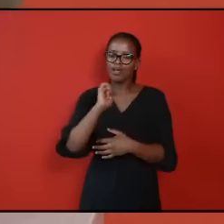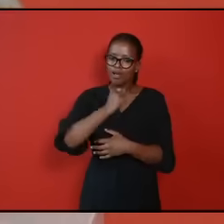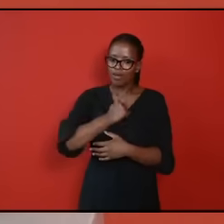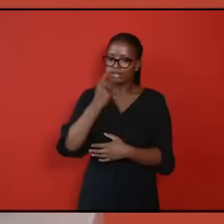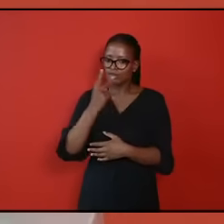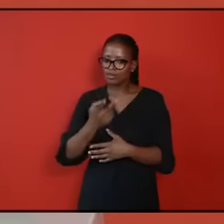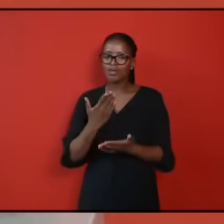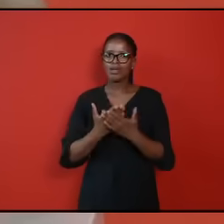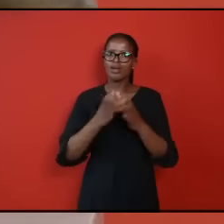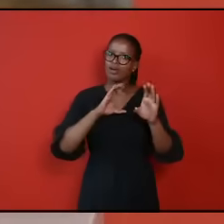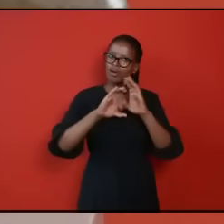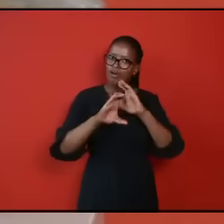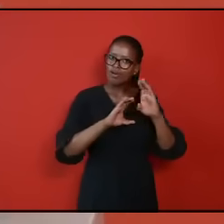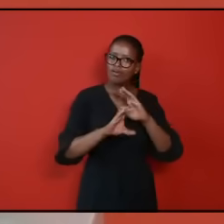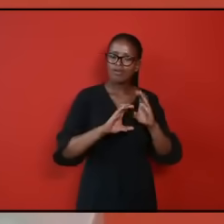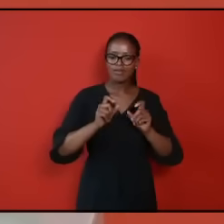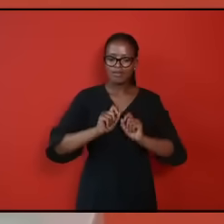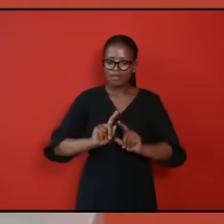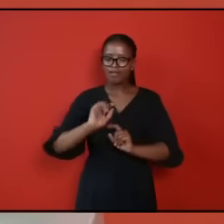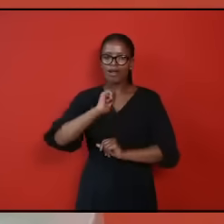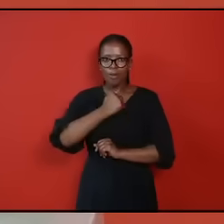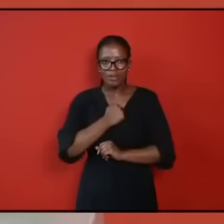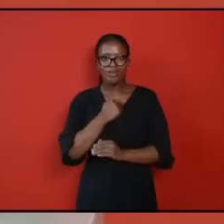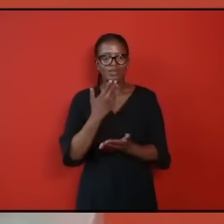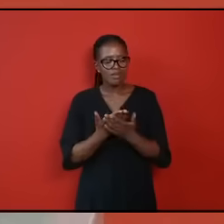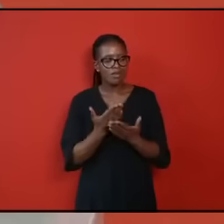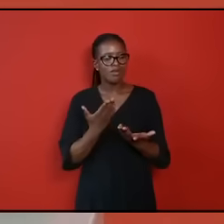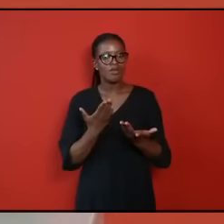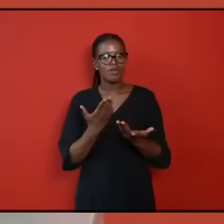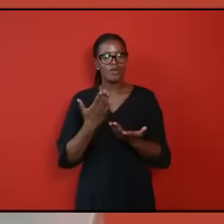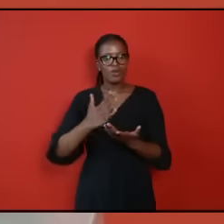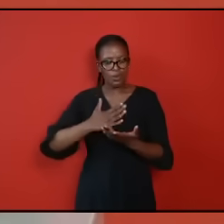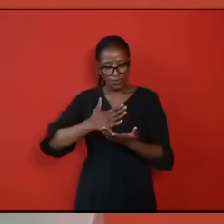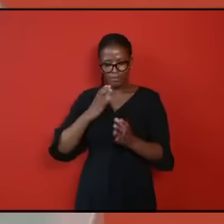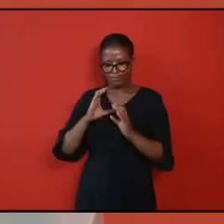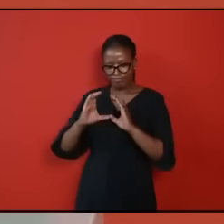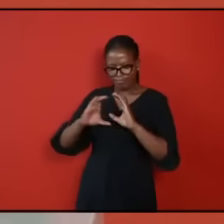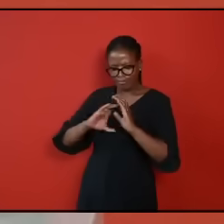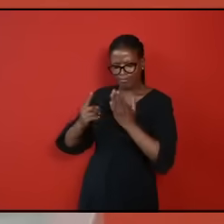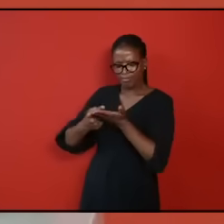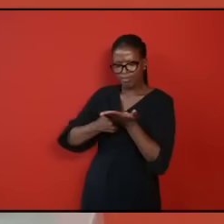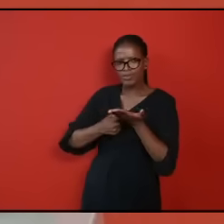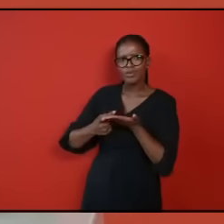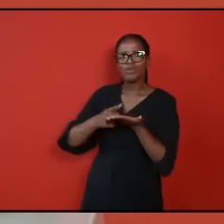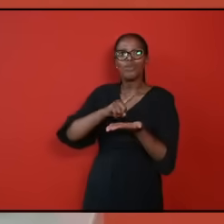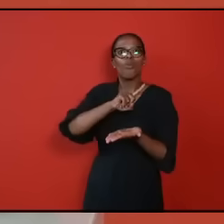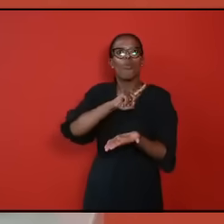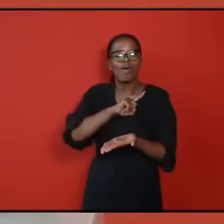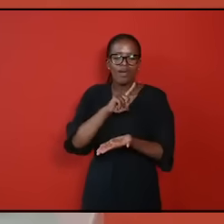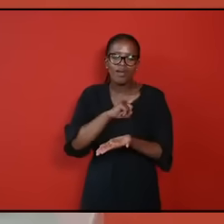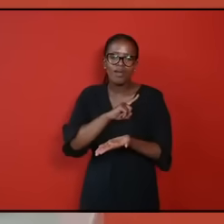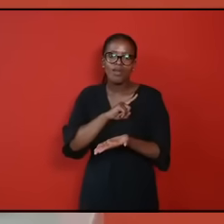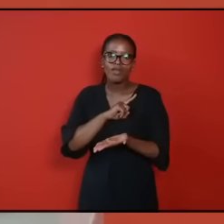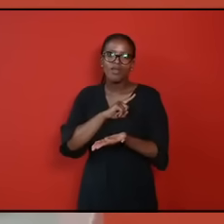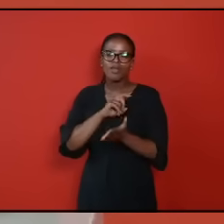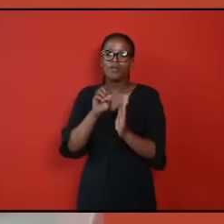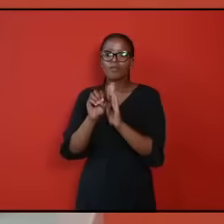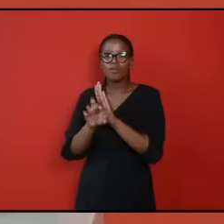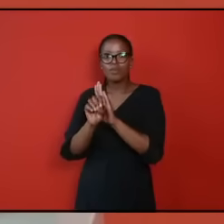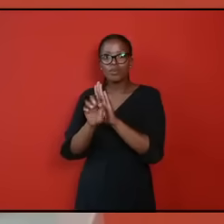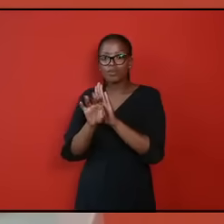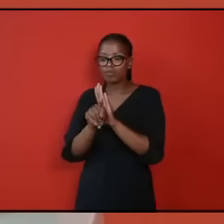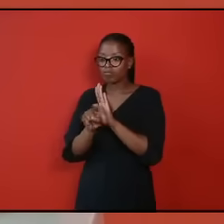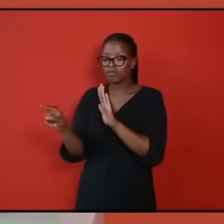can communicate them ourselves. We want to communicate them ourselves because the media will not communicate